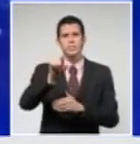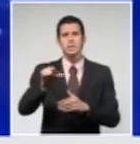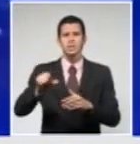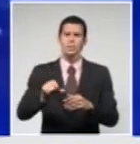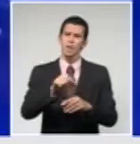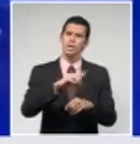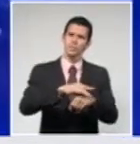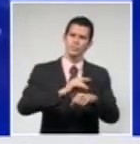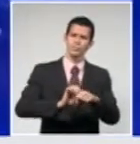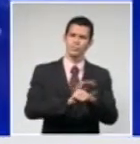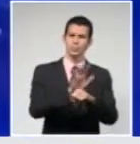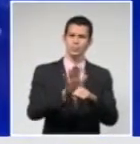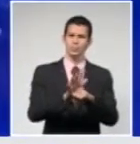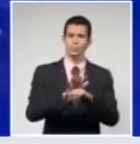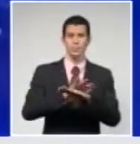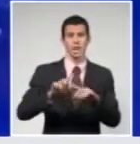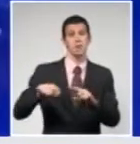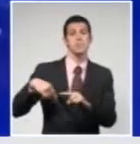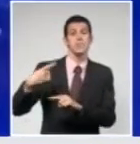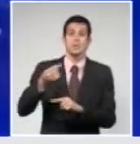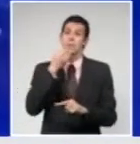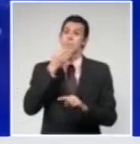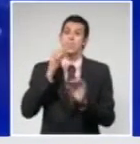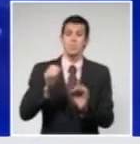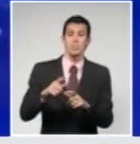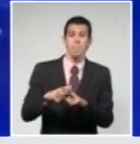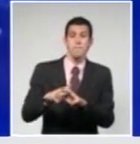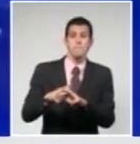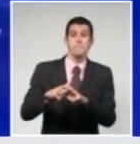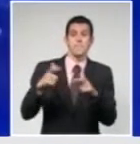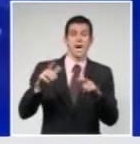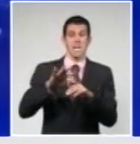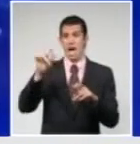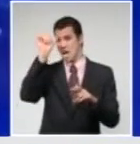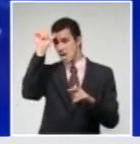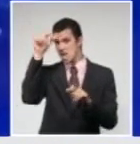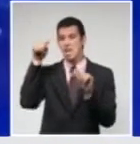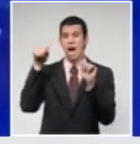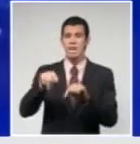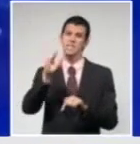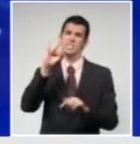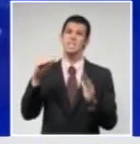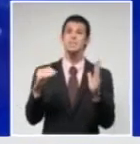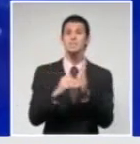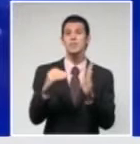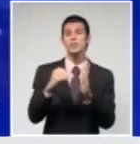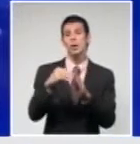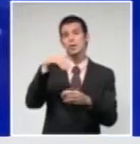106,490 deaths. Brazil follows with over 5 million cases and